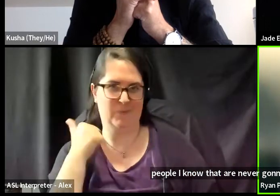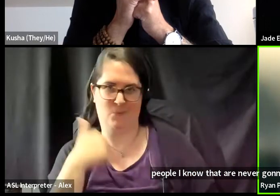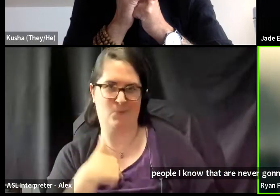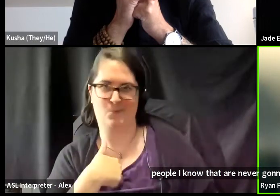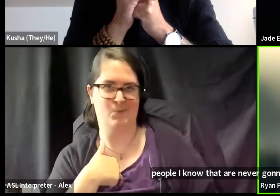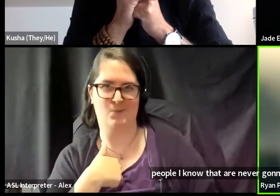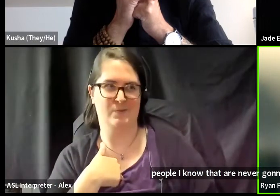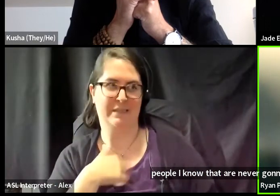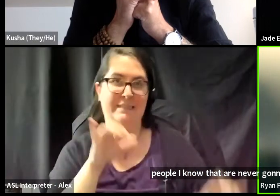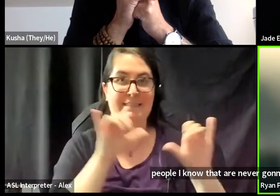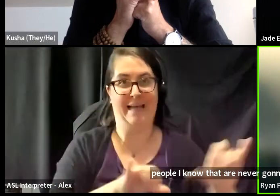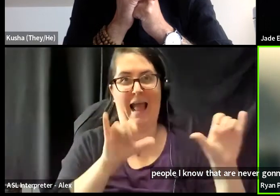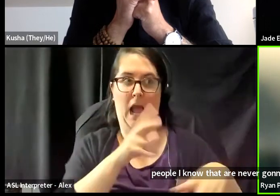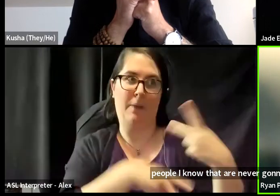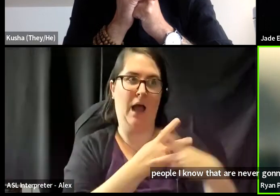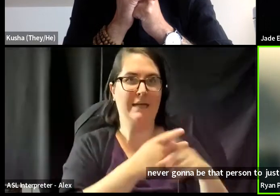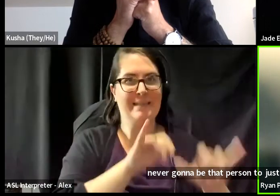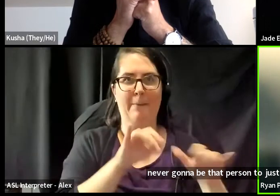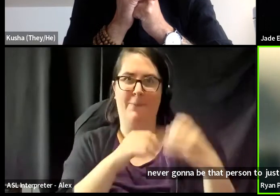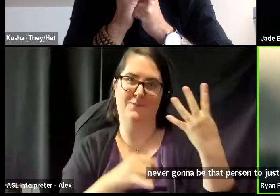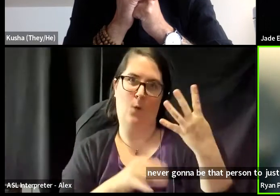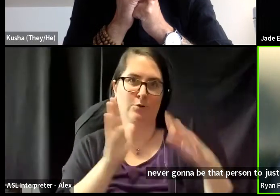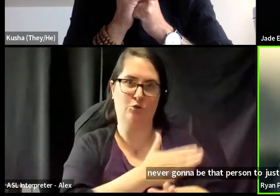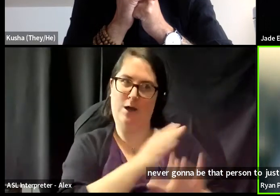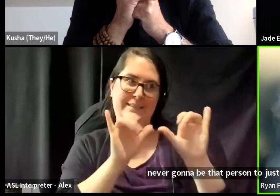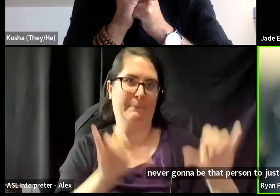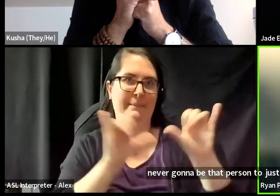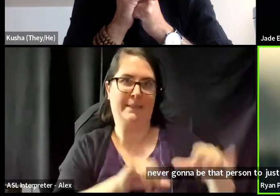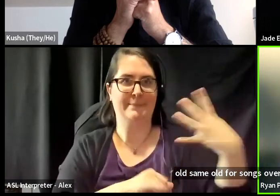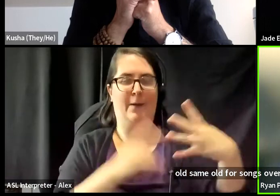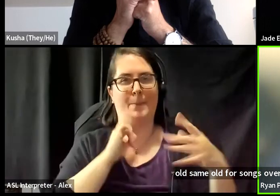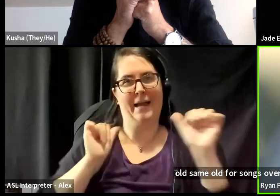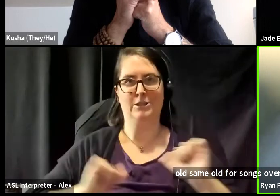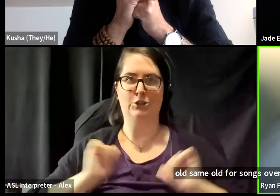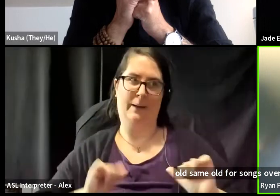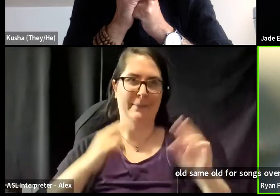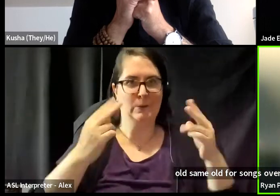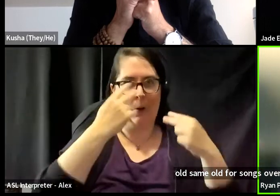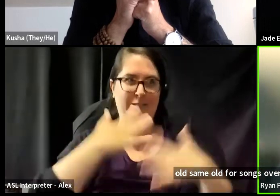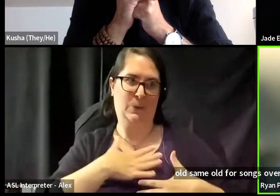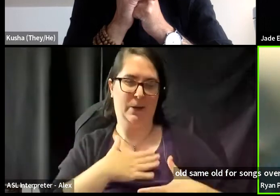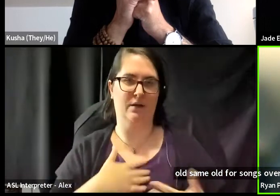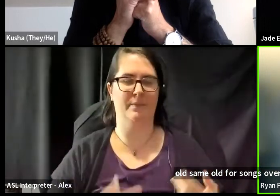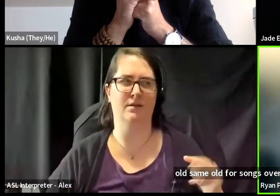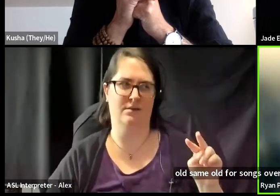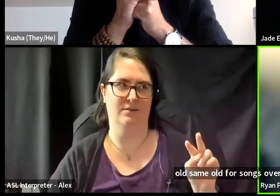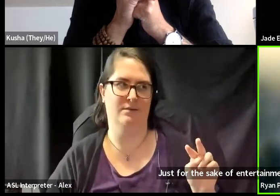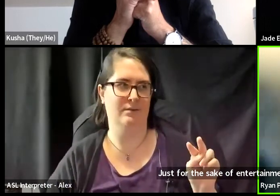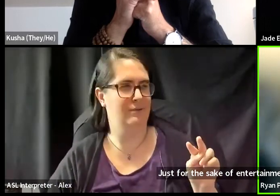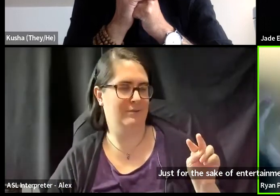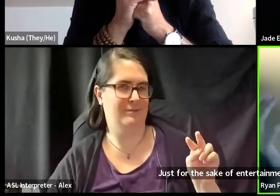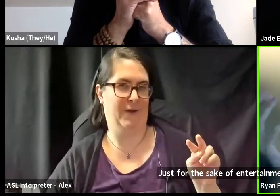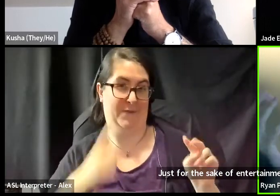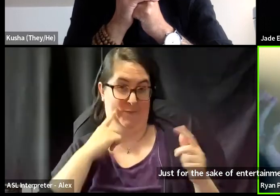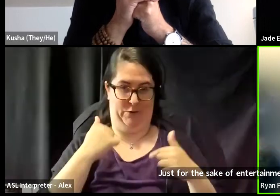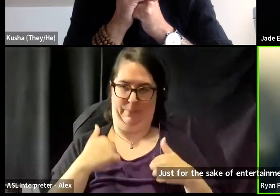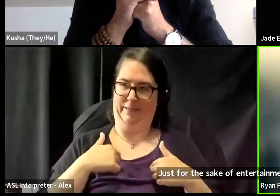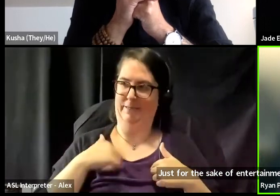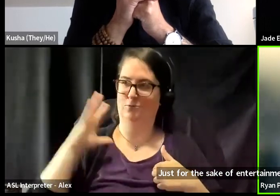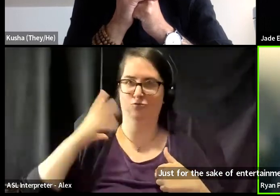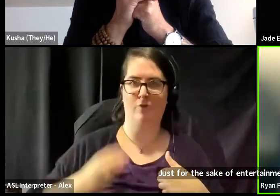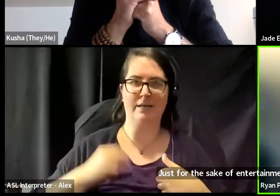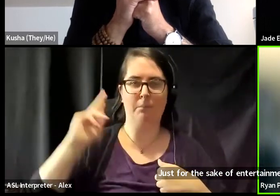same old 4 songs over and over again just for the sake of entertainment. Like for me, again, drag is this really political archive